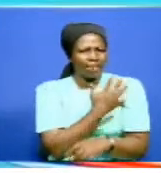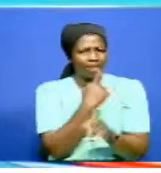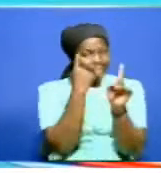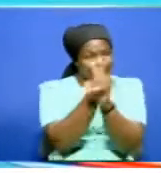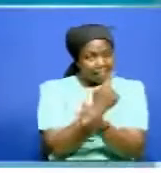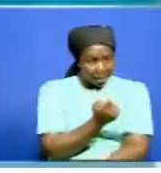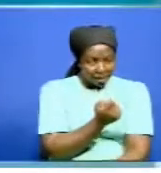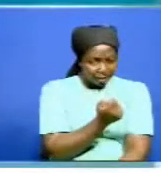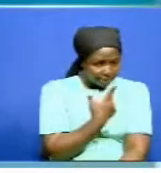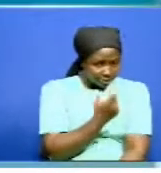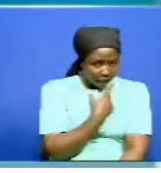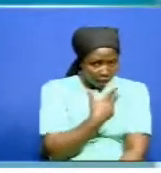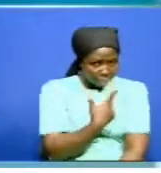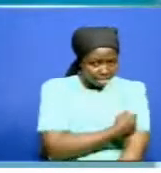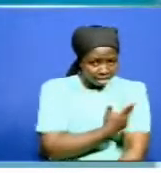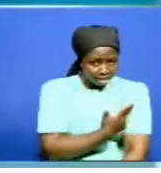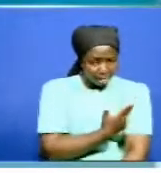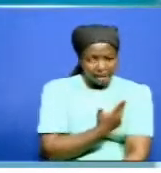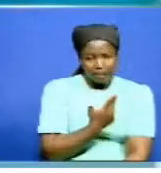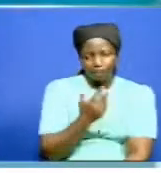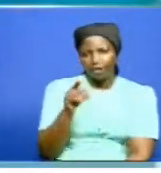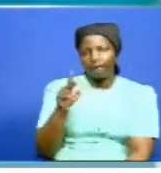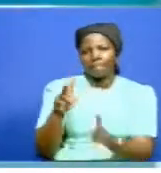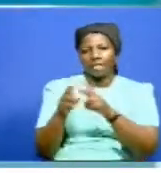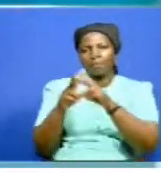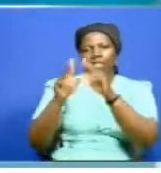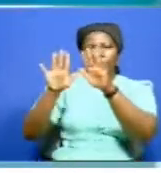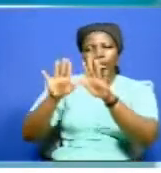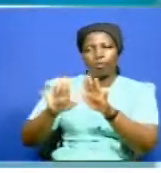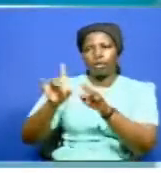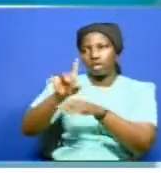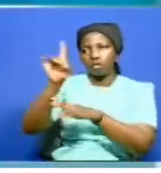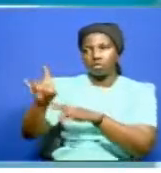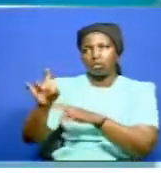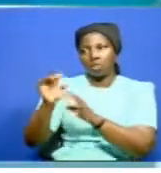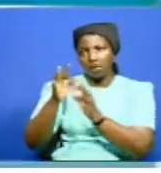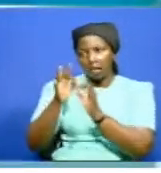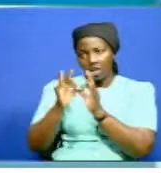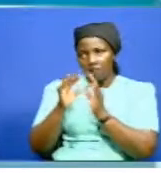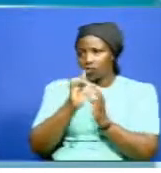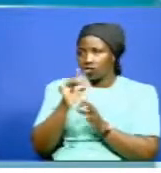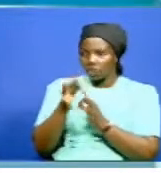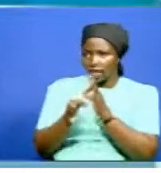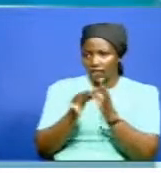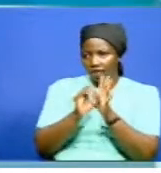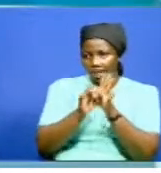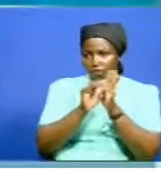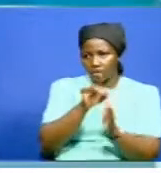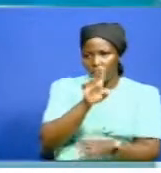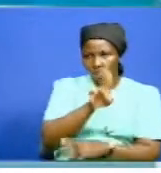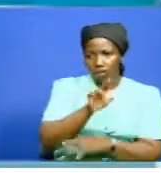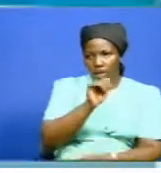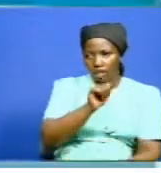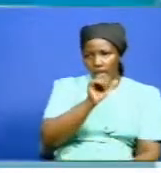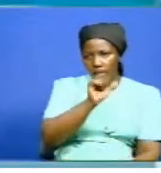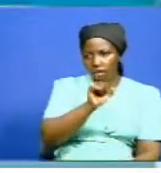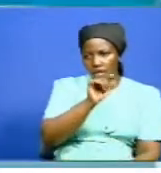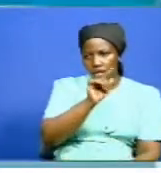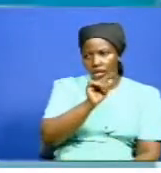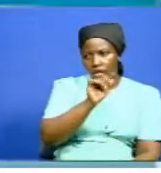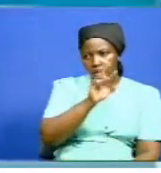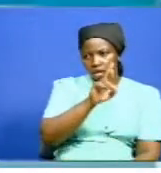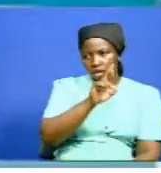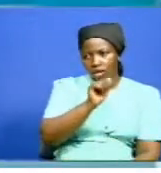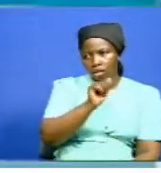right, that's a very important question. So if, for example, we're taking the AstraZeneca vaccine right now and you get the